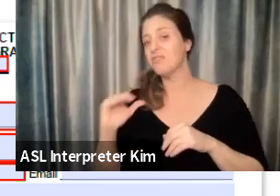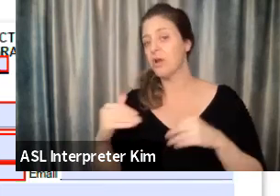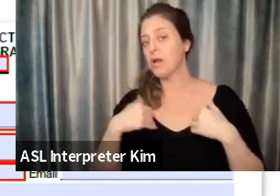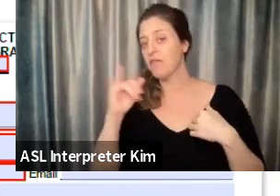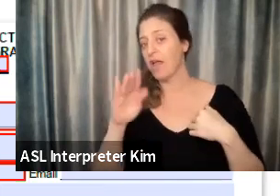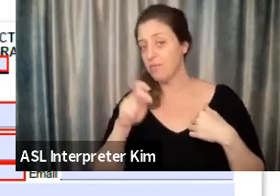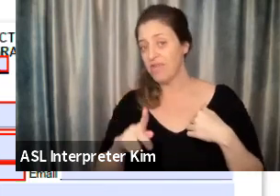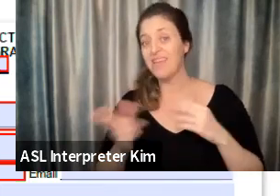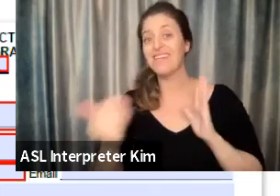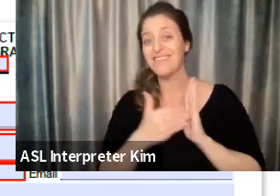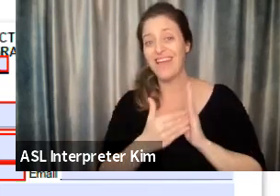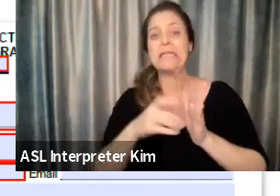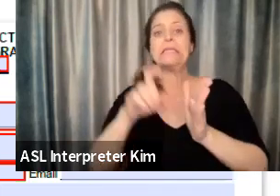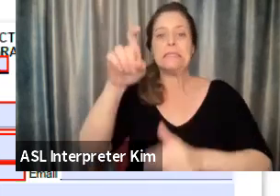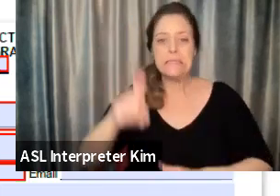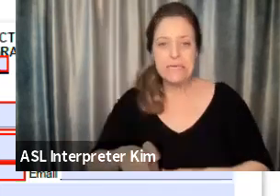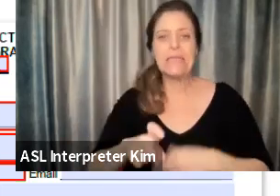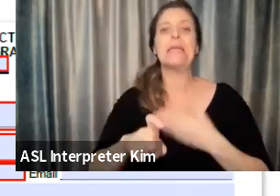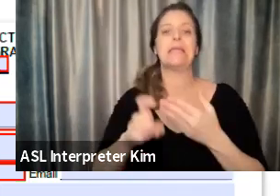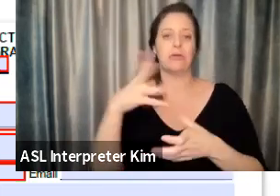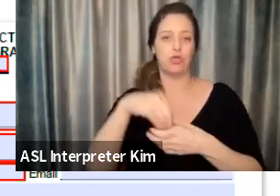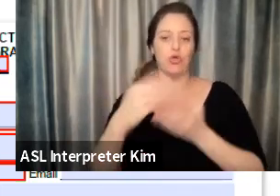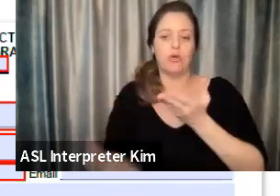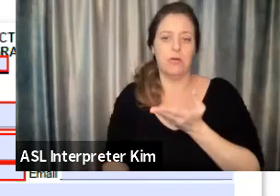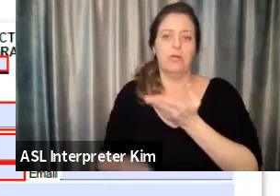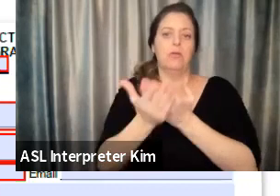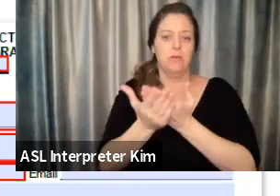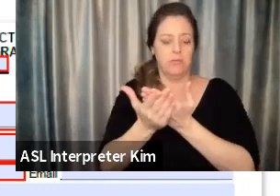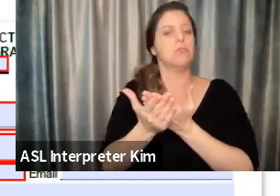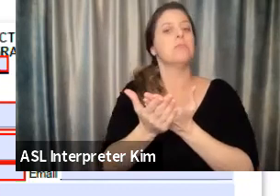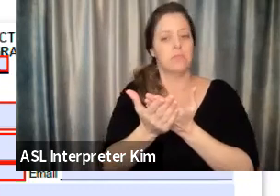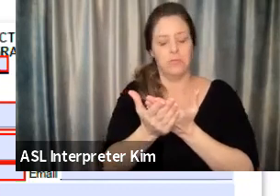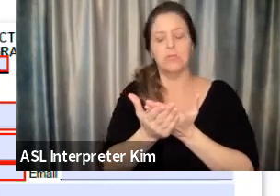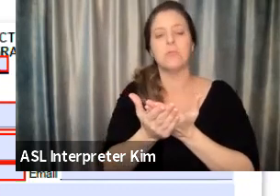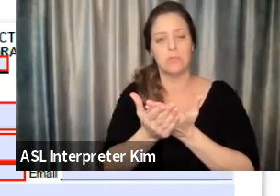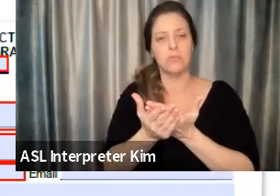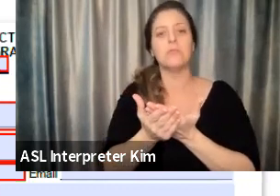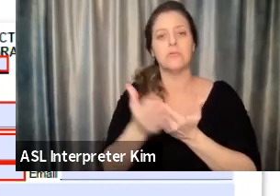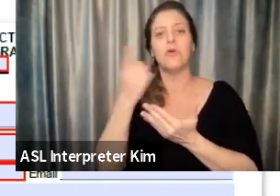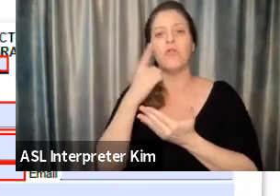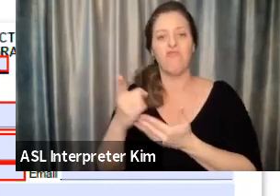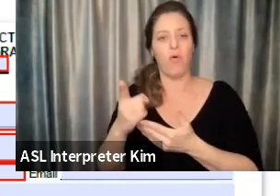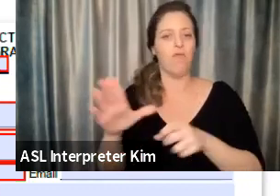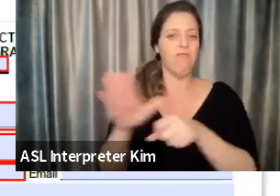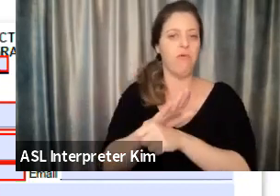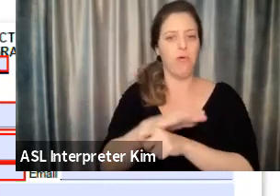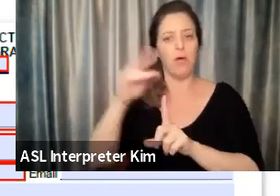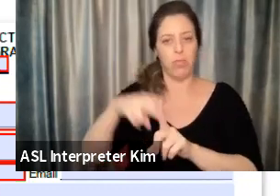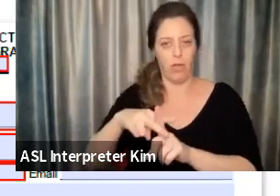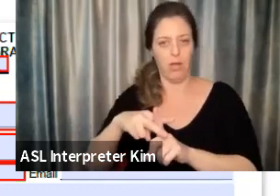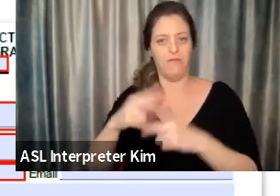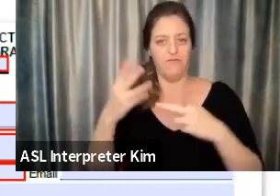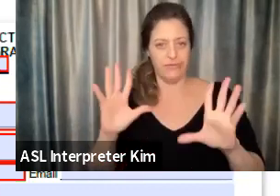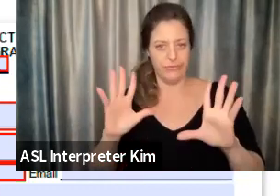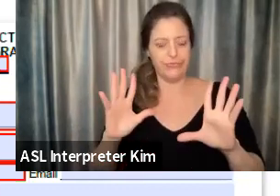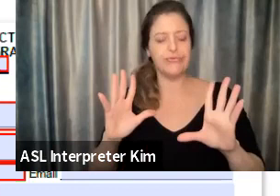IEP, again, we need to make sure to provide the copy of that IEP in order for the applications to be processed, to make sure we